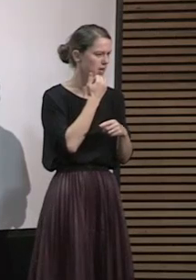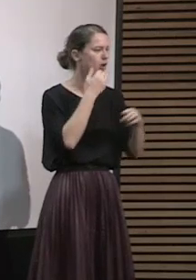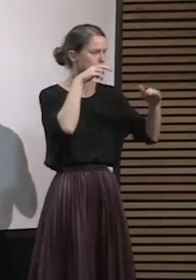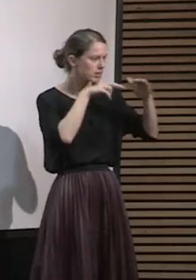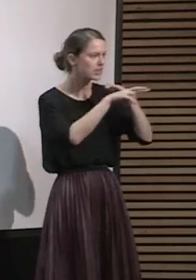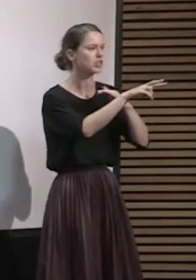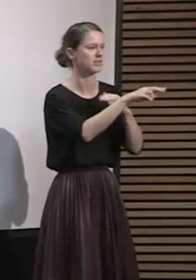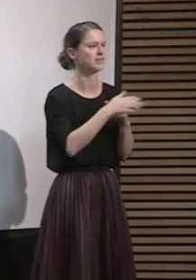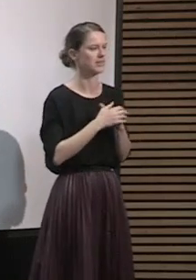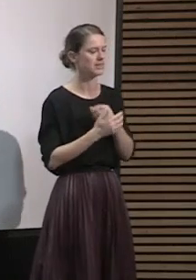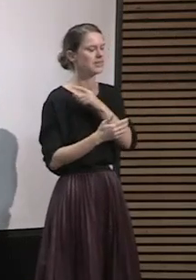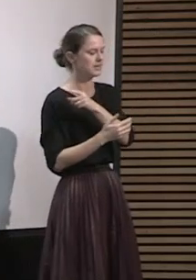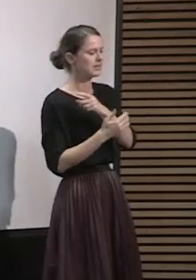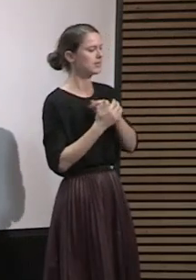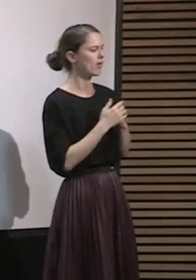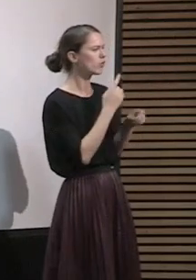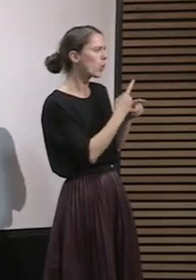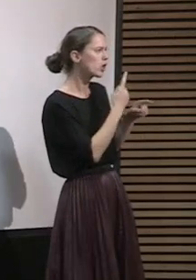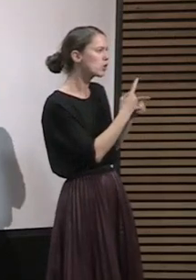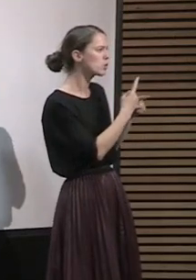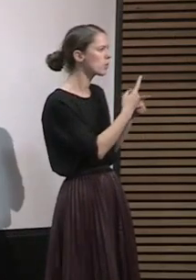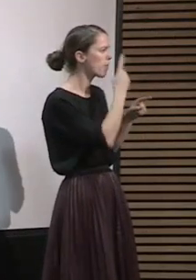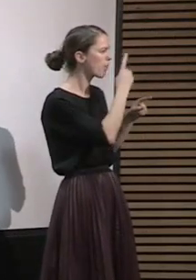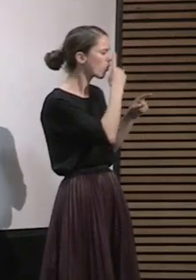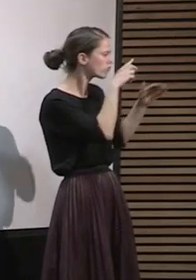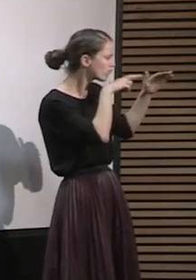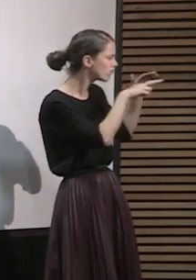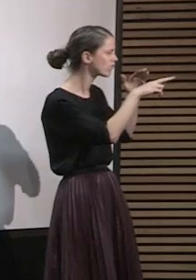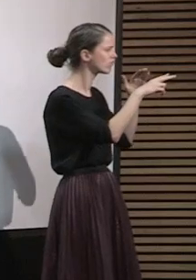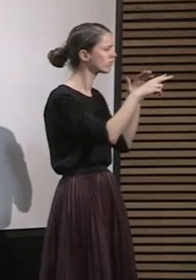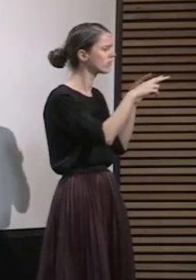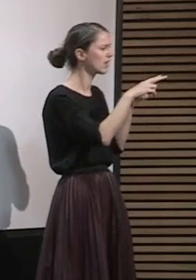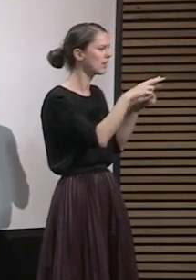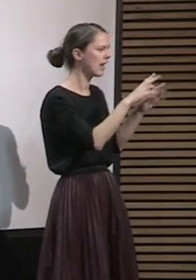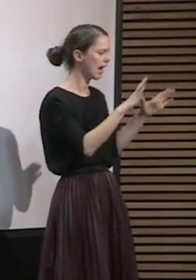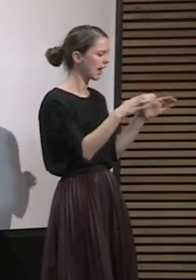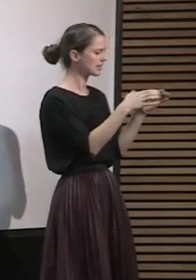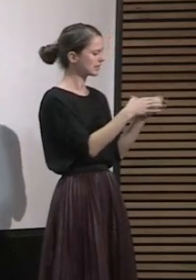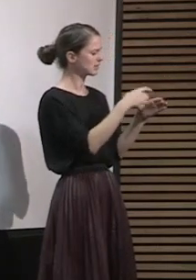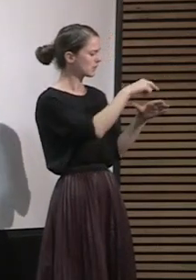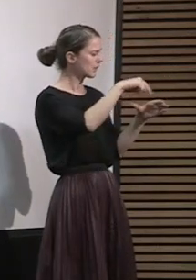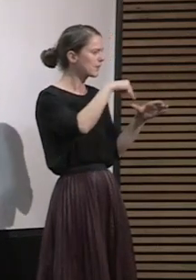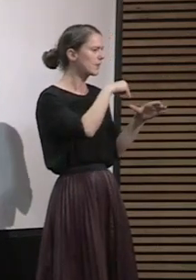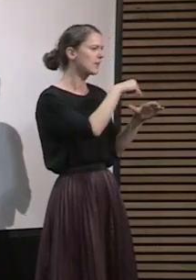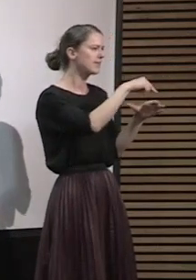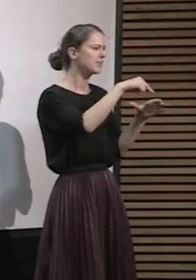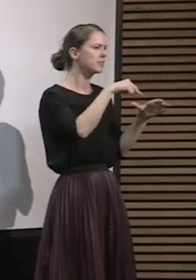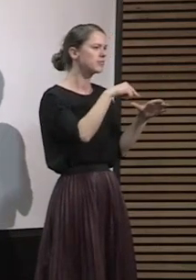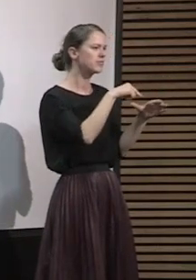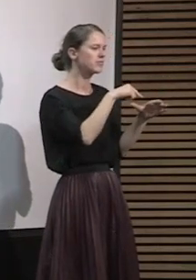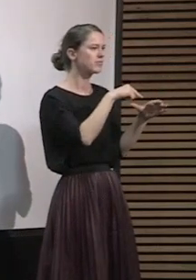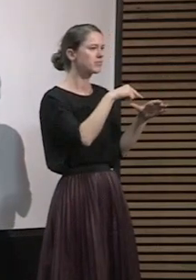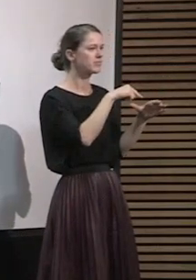our modellers is that clusters aren't actually an easy thing or something you